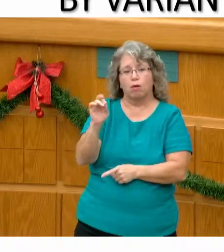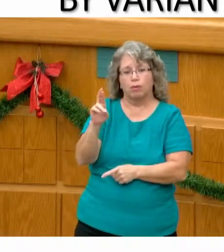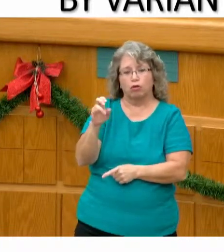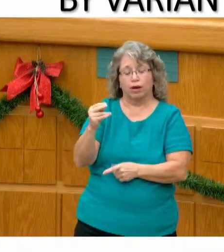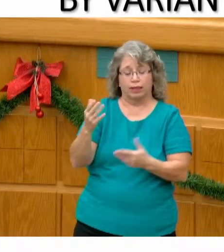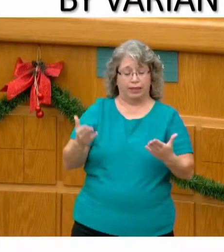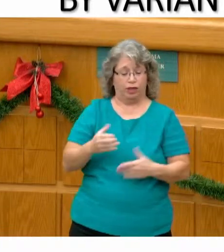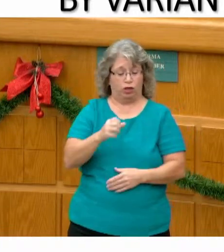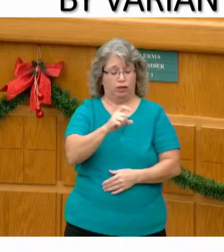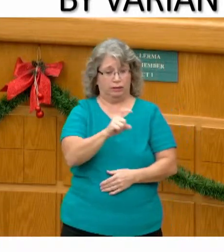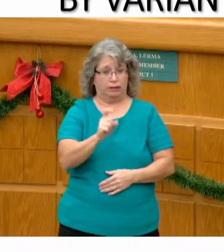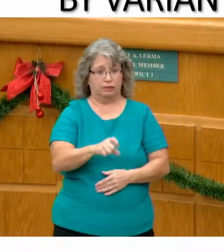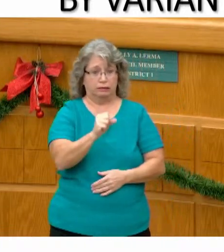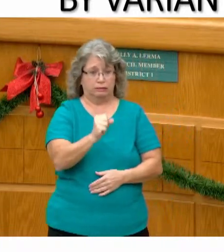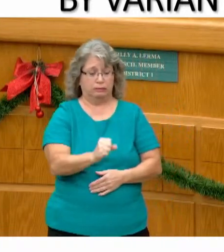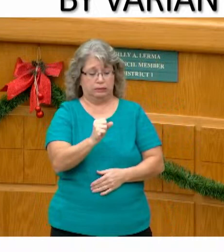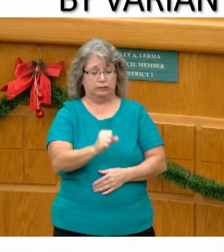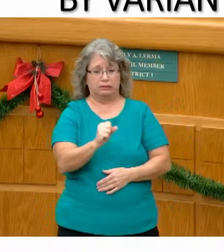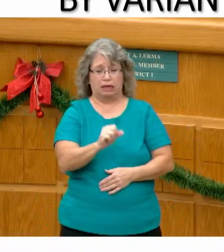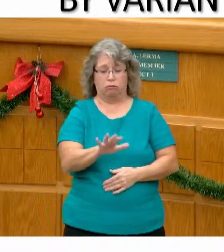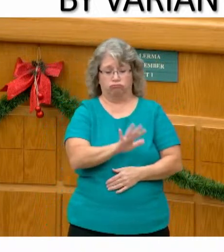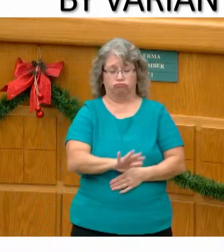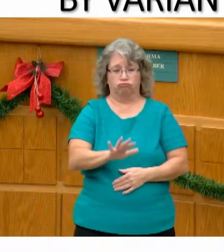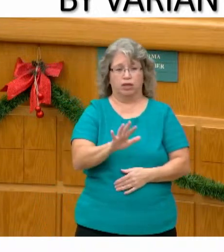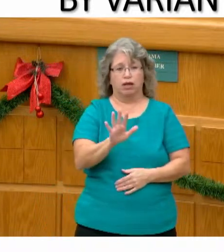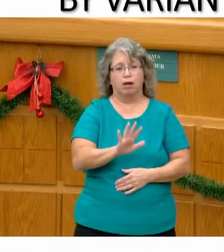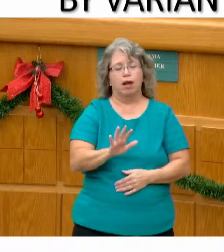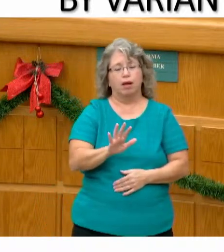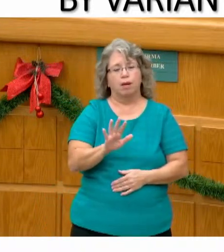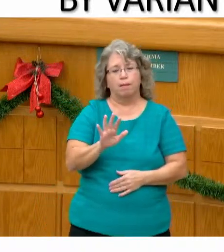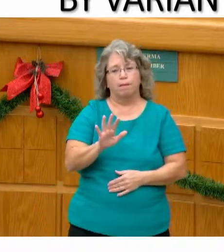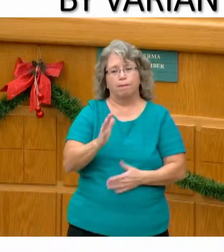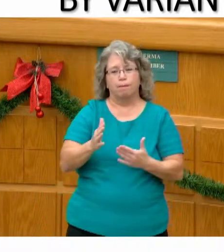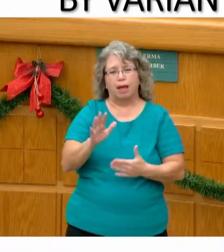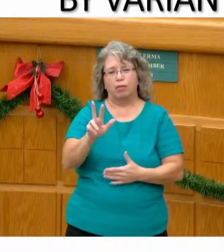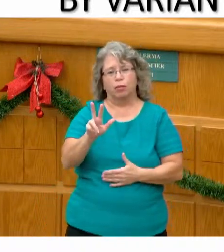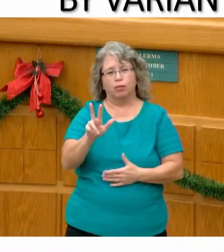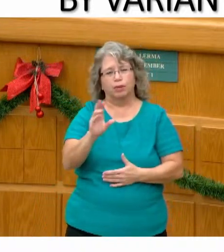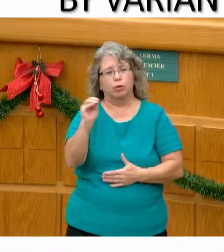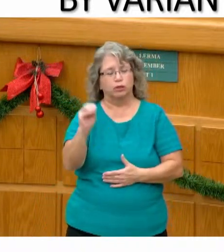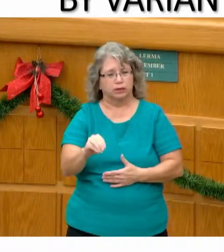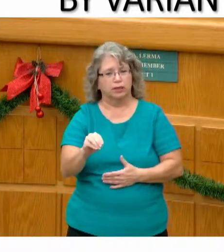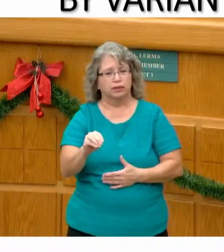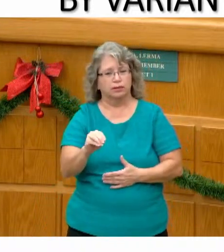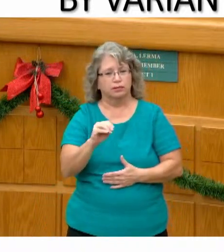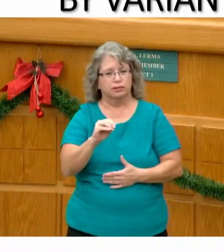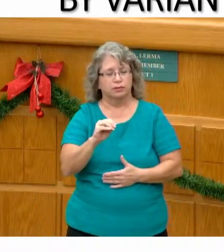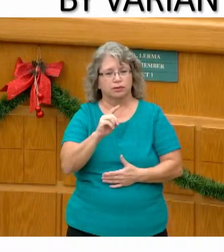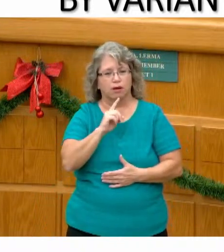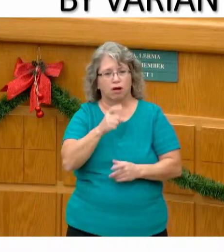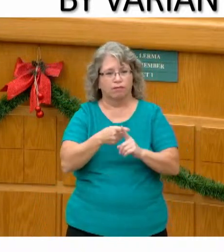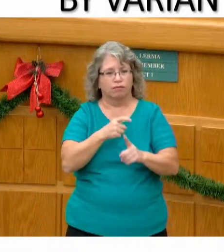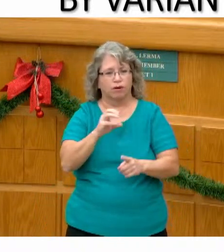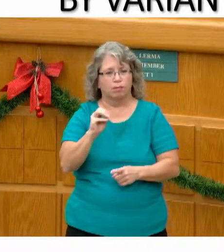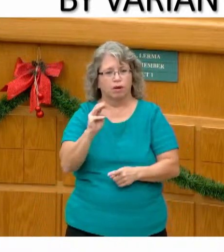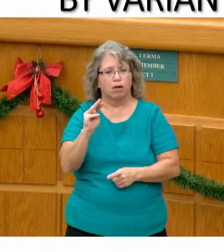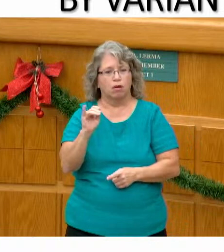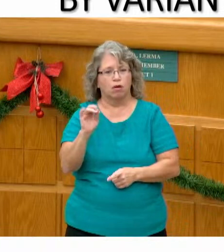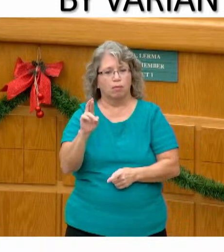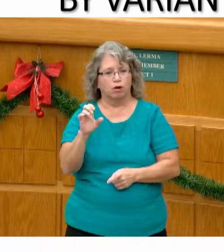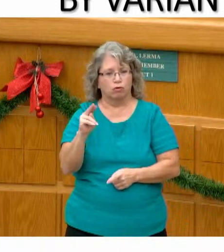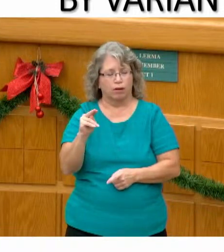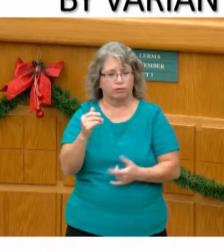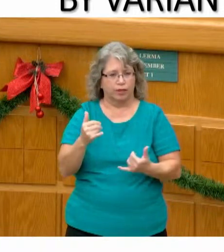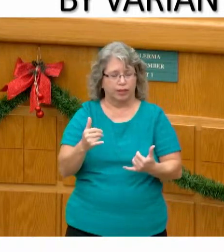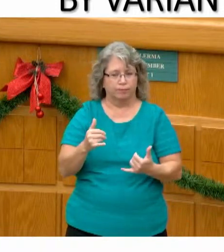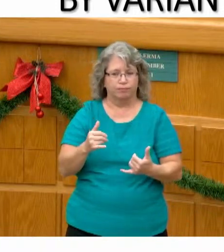southern US, southern and central United States, about 3% of all the cases are Omicron right now. As you heard Luis Wilmot say, that based